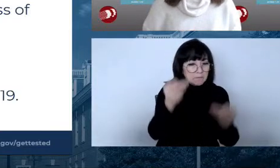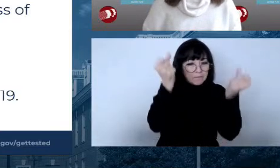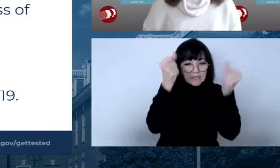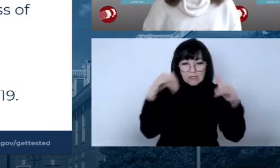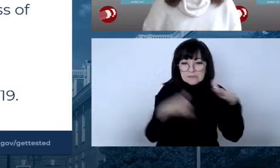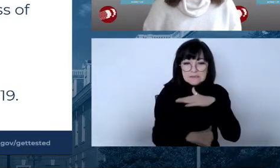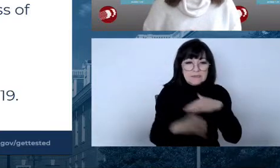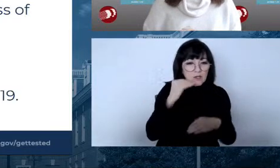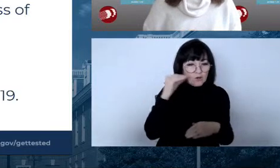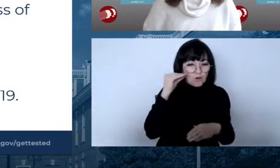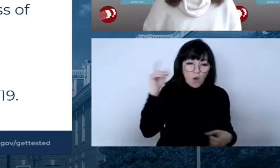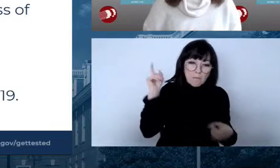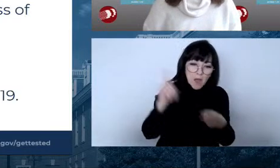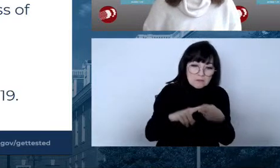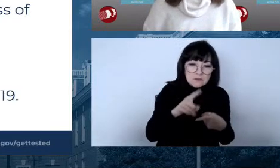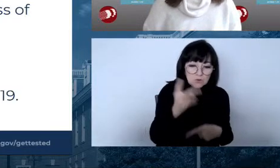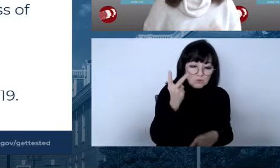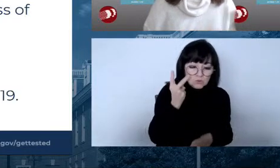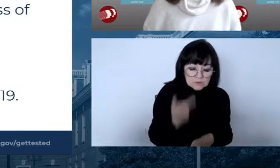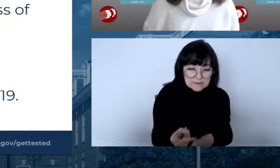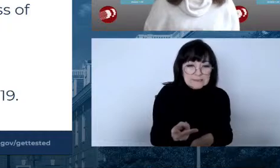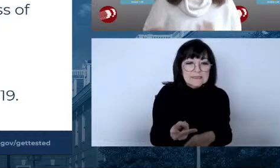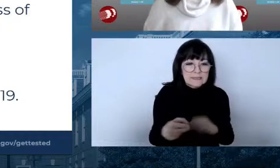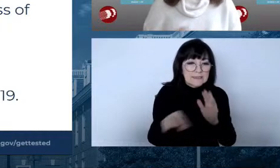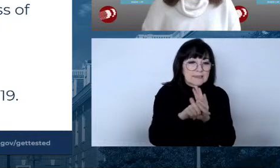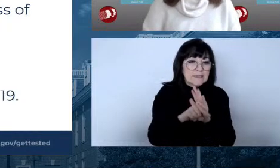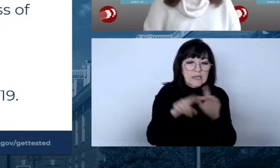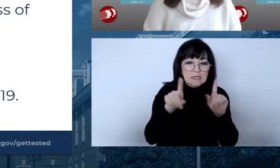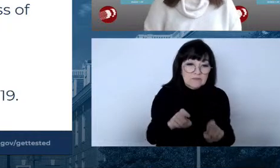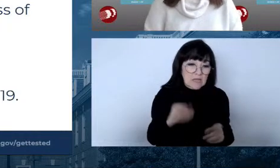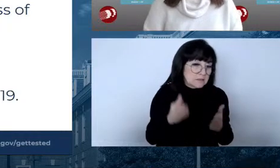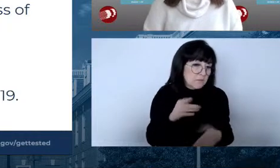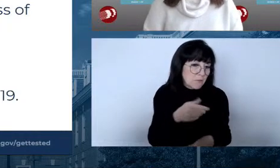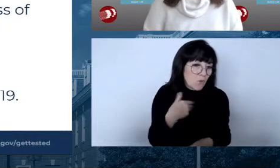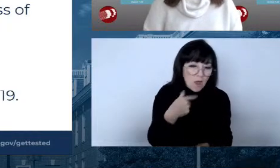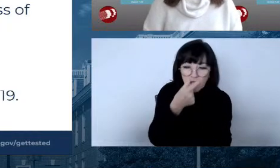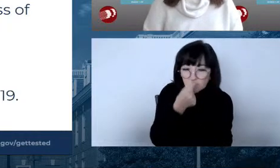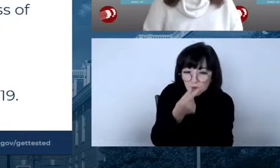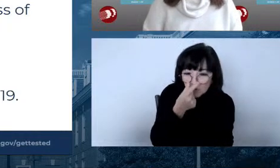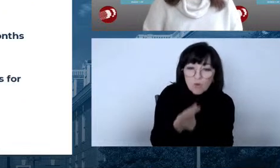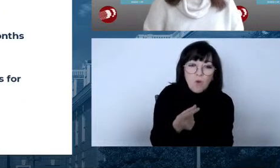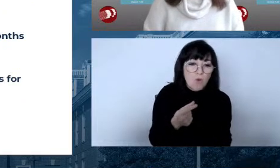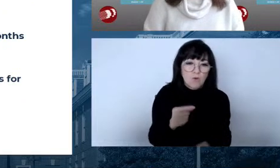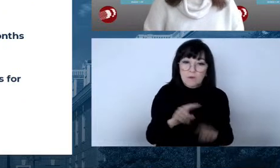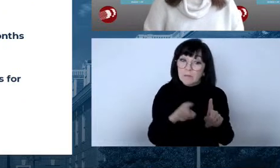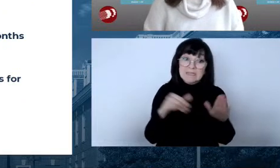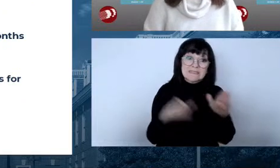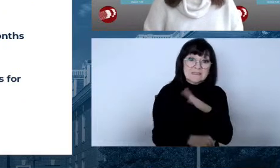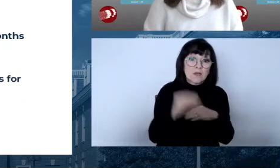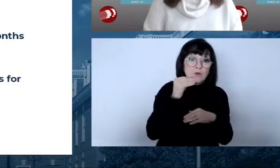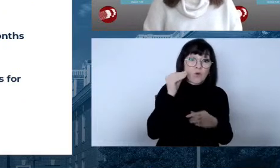a negative test that confirms that it's a cold, it wasn't COVID. Next slide.